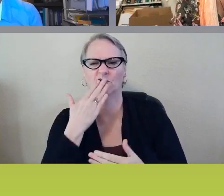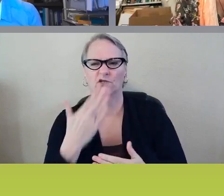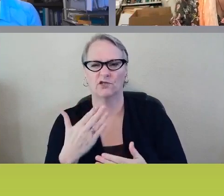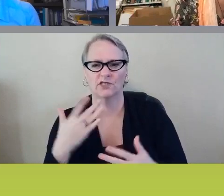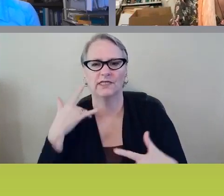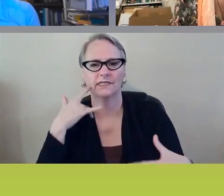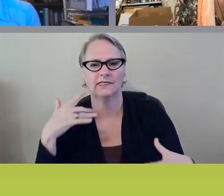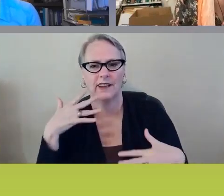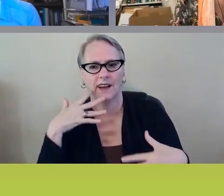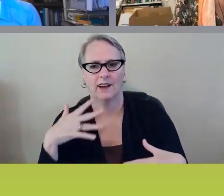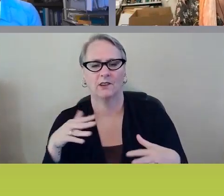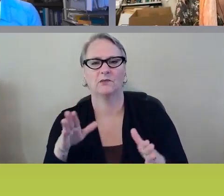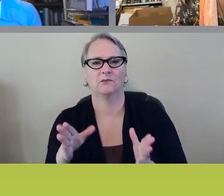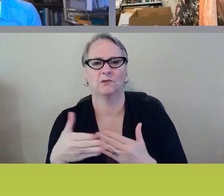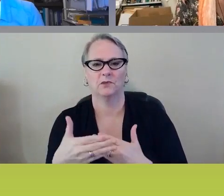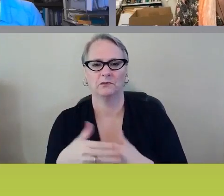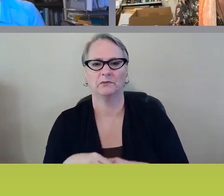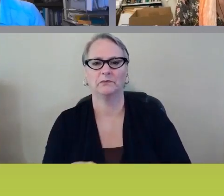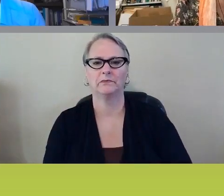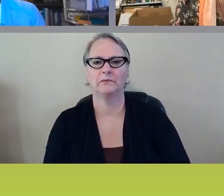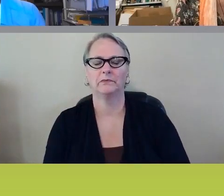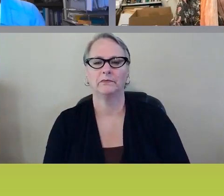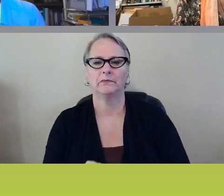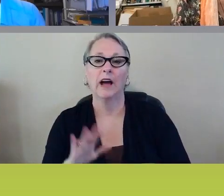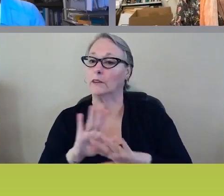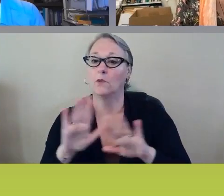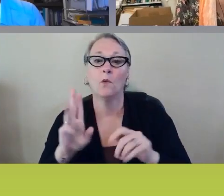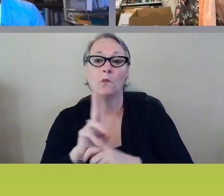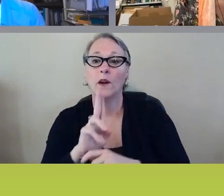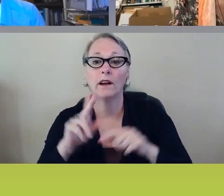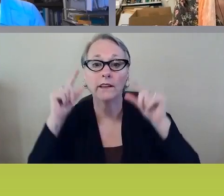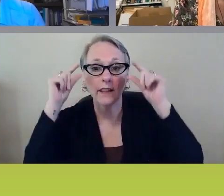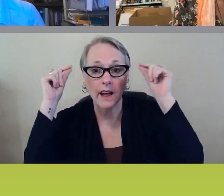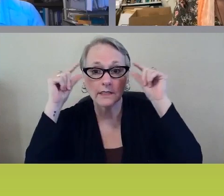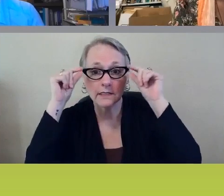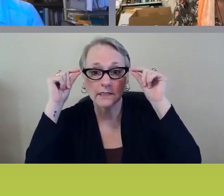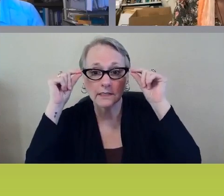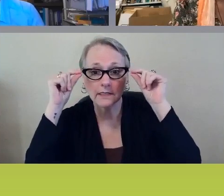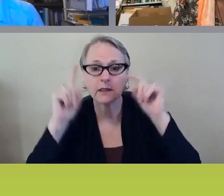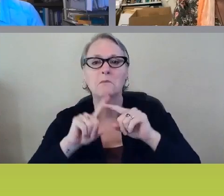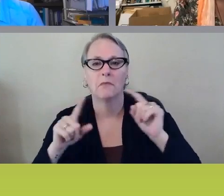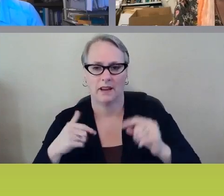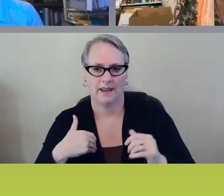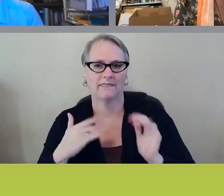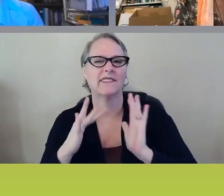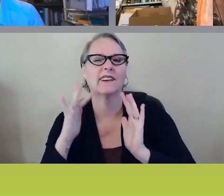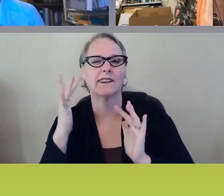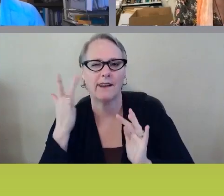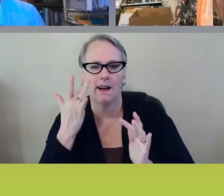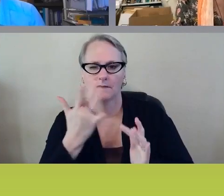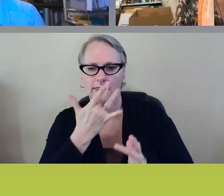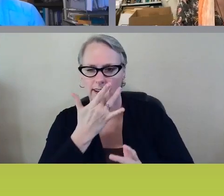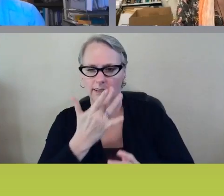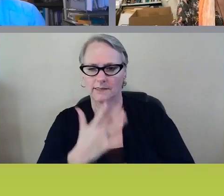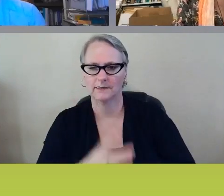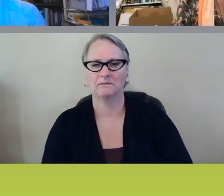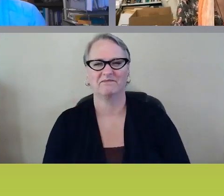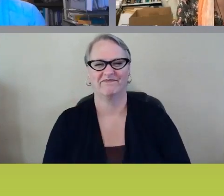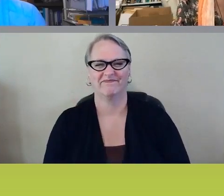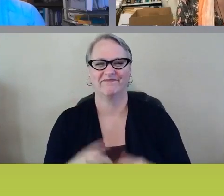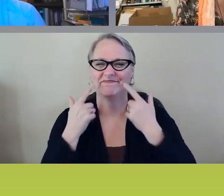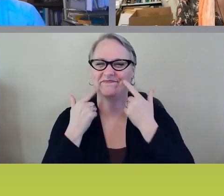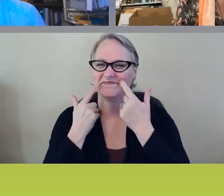me. And I don't wear glasses, but I do have contact lenses. Thank